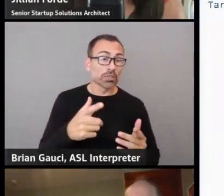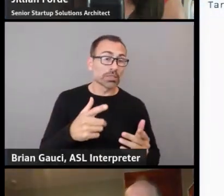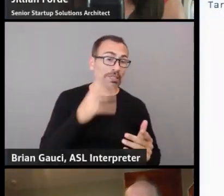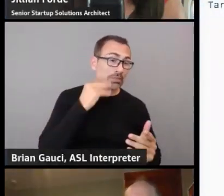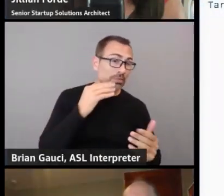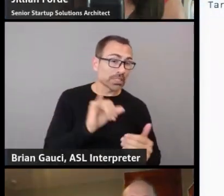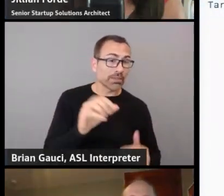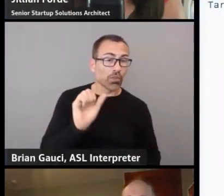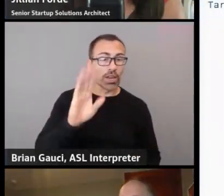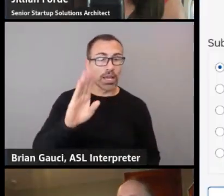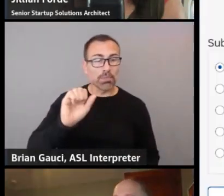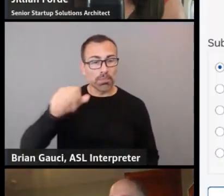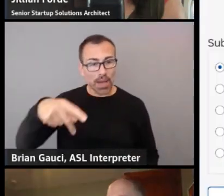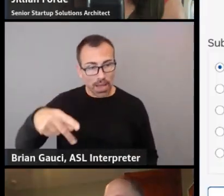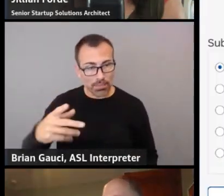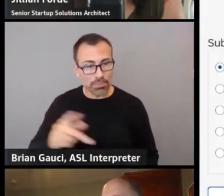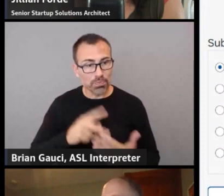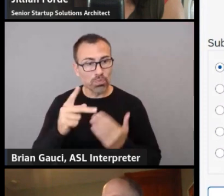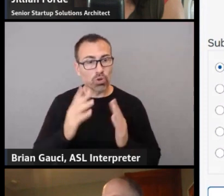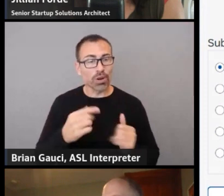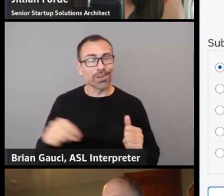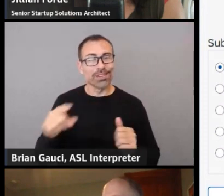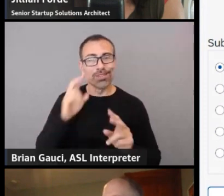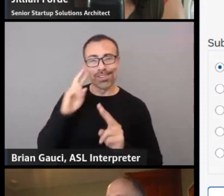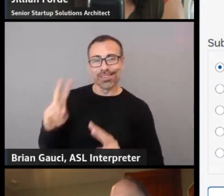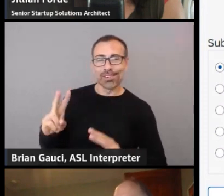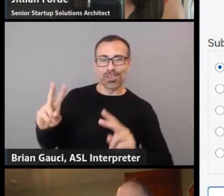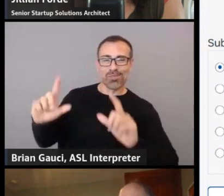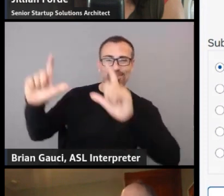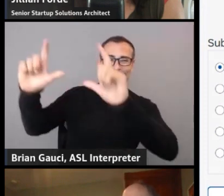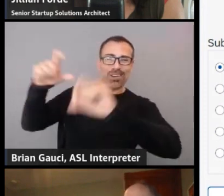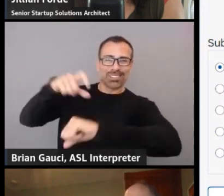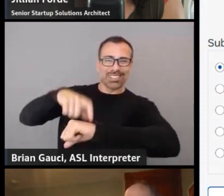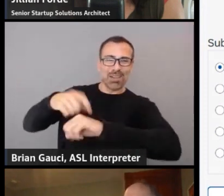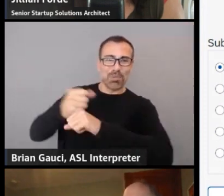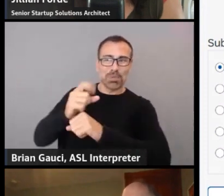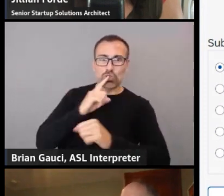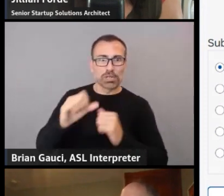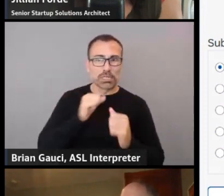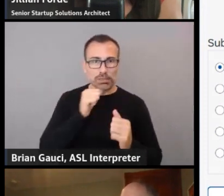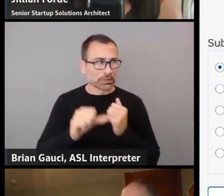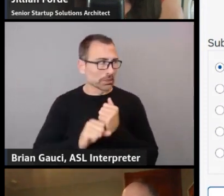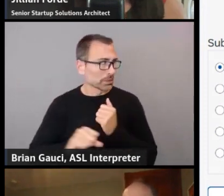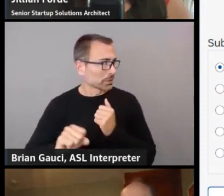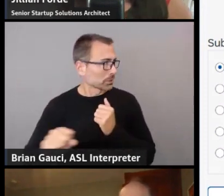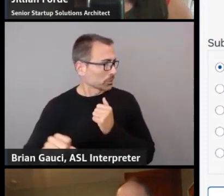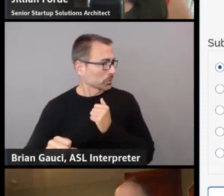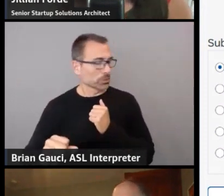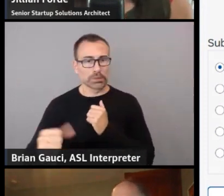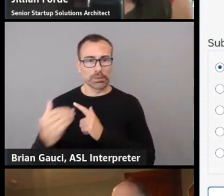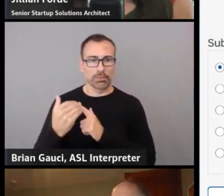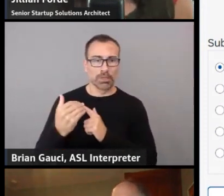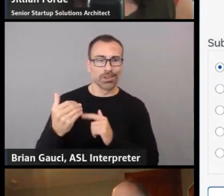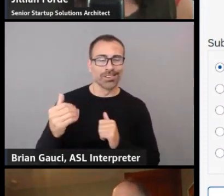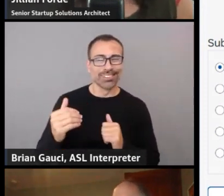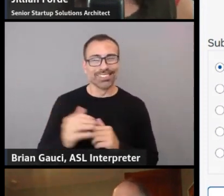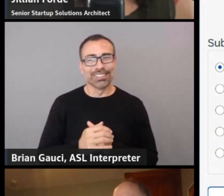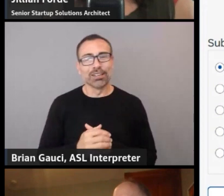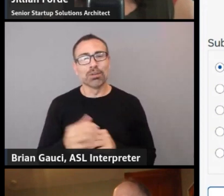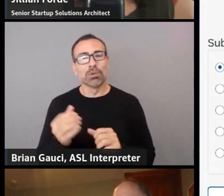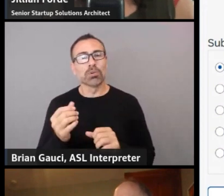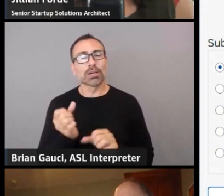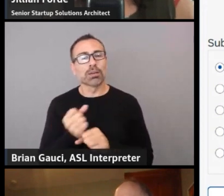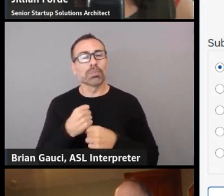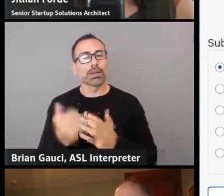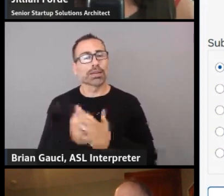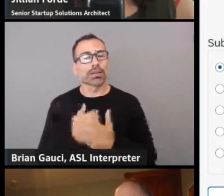you to watch the clock and make sure I don't go on too long here. So let's go ahead and make a new program